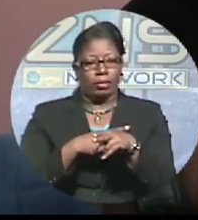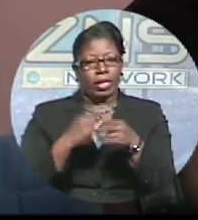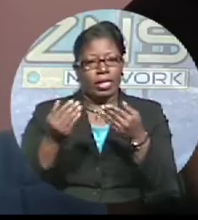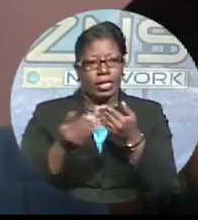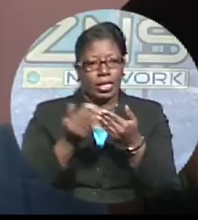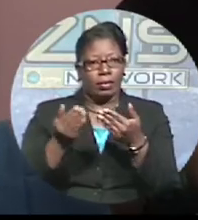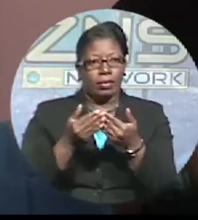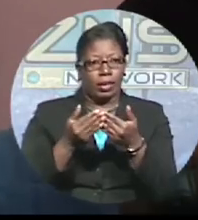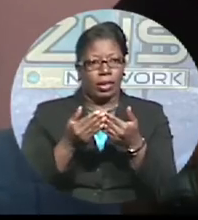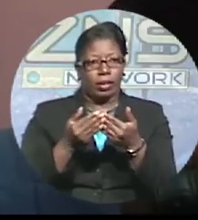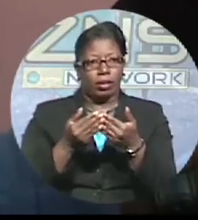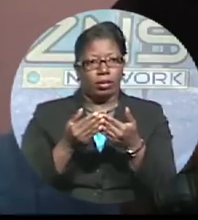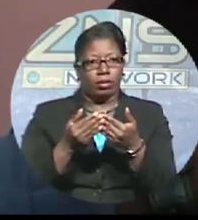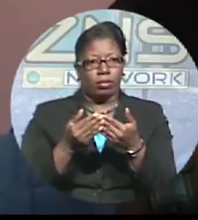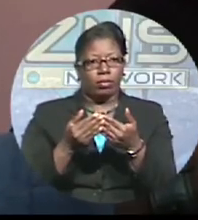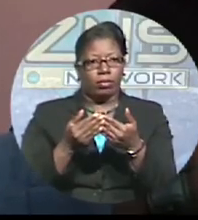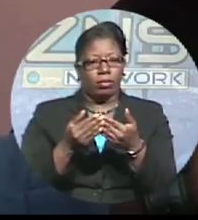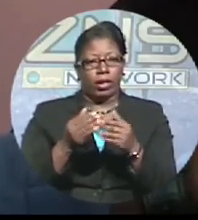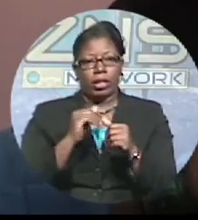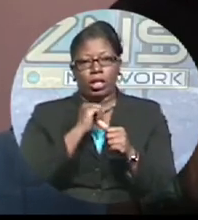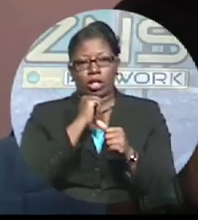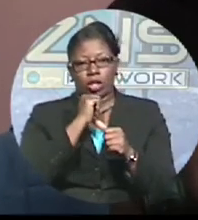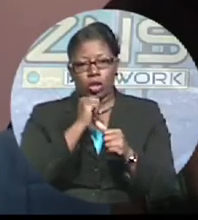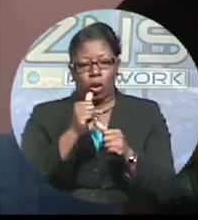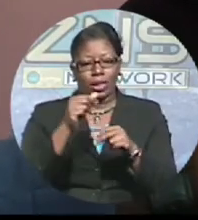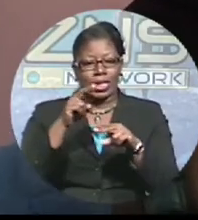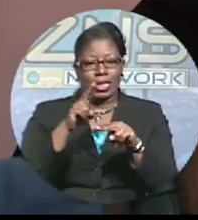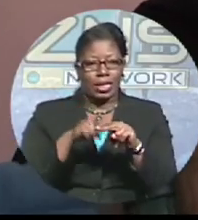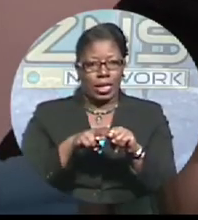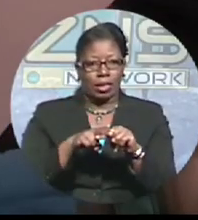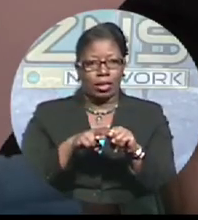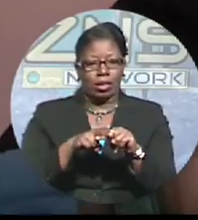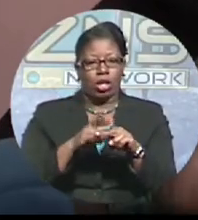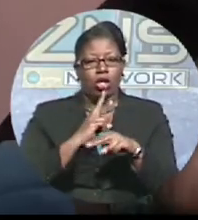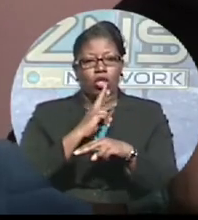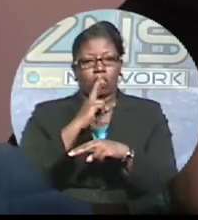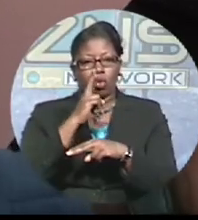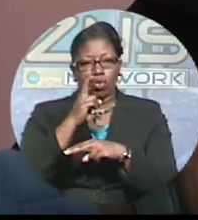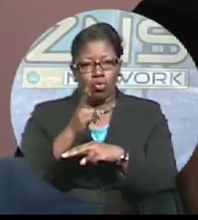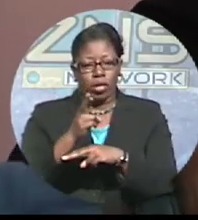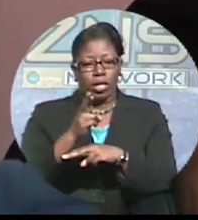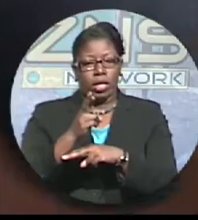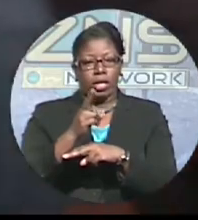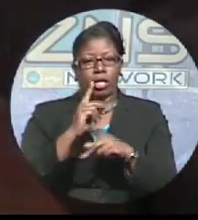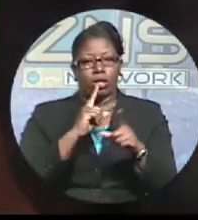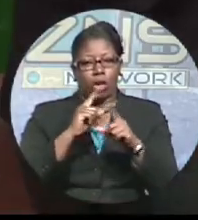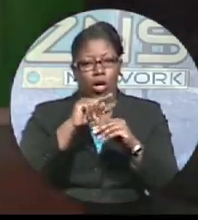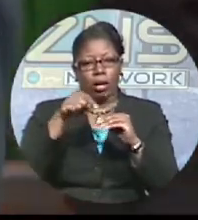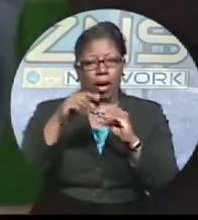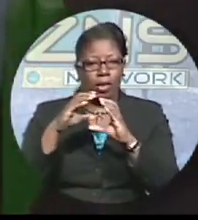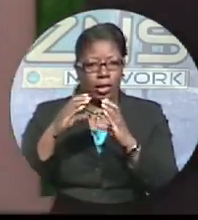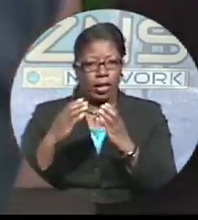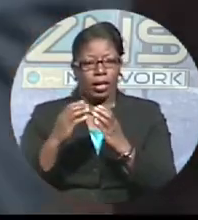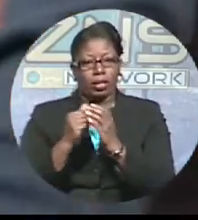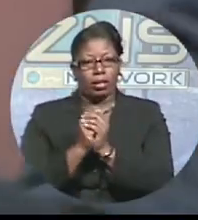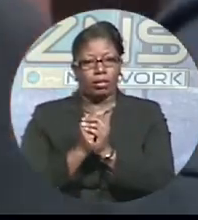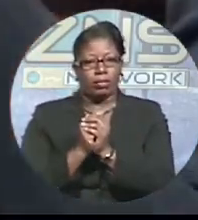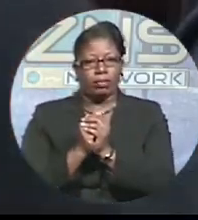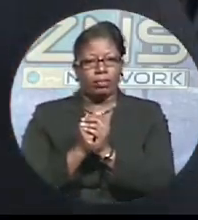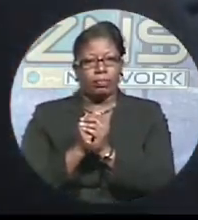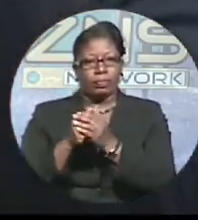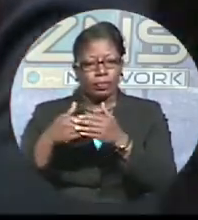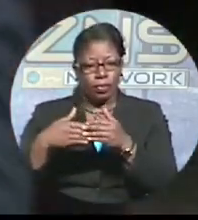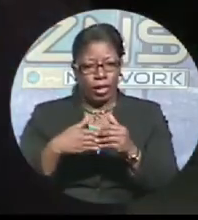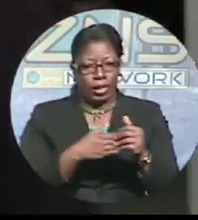means that there was absolutely no deliberation. They did not sit down to really consider the facts in the case. Now, lead prosecutor